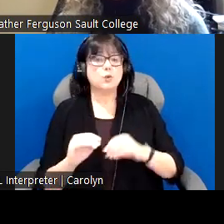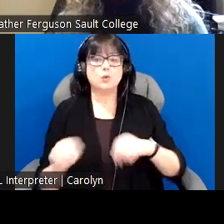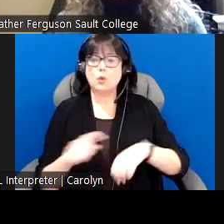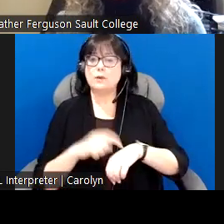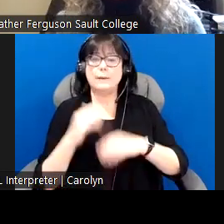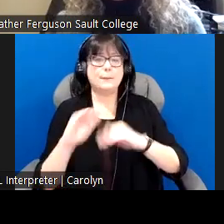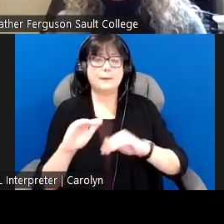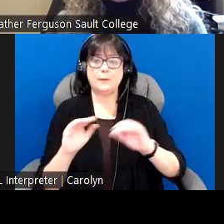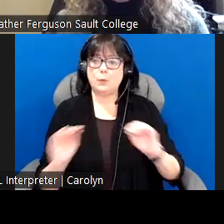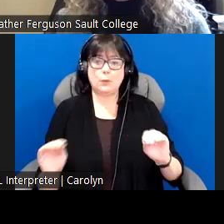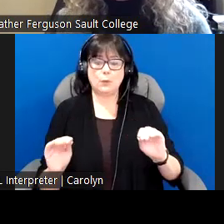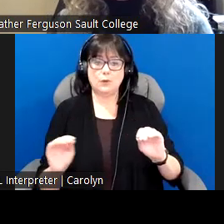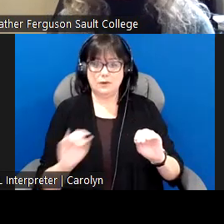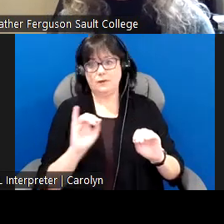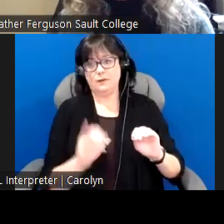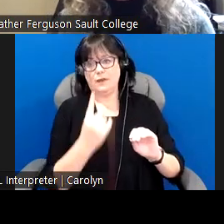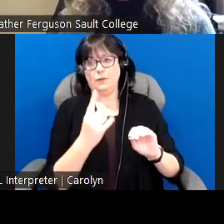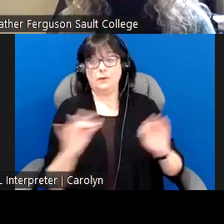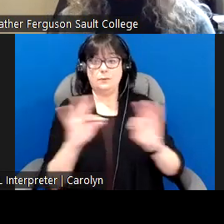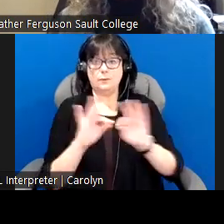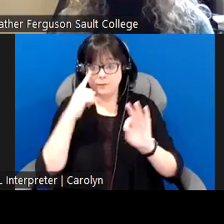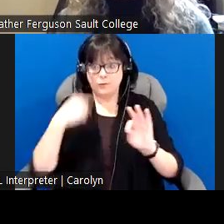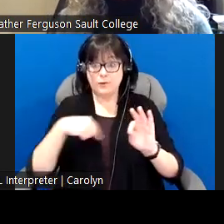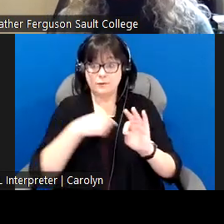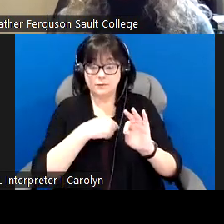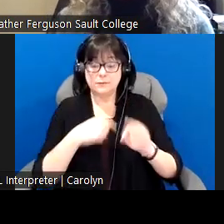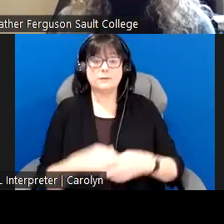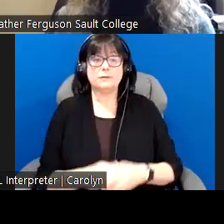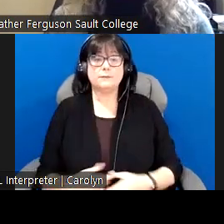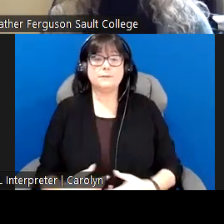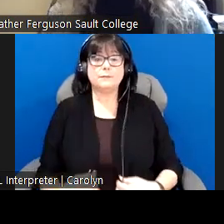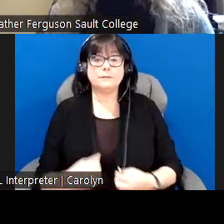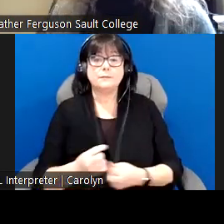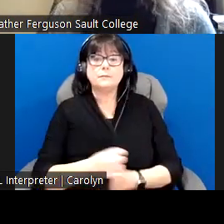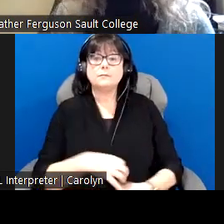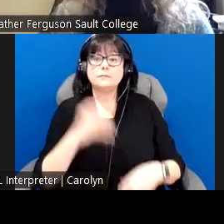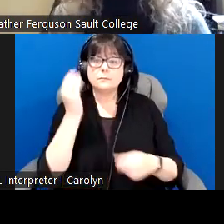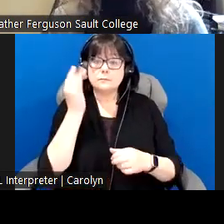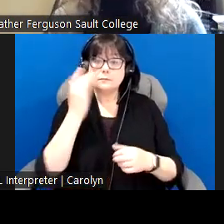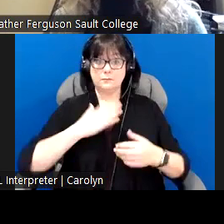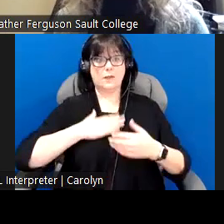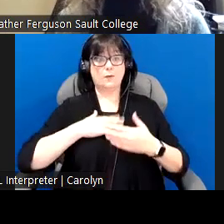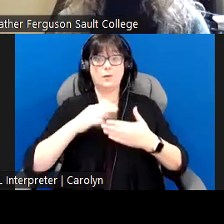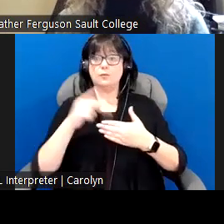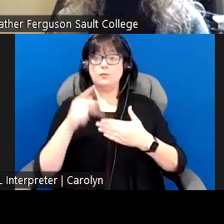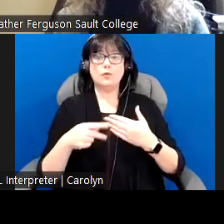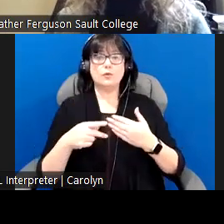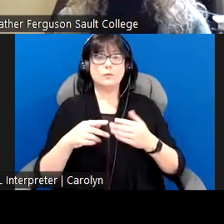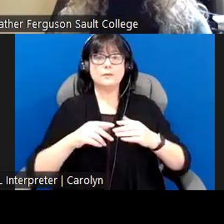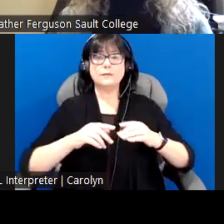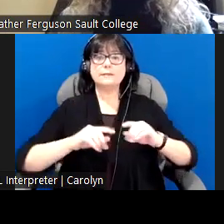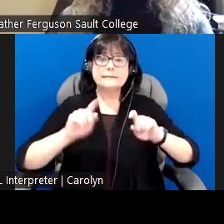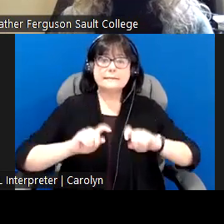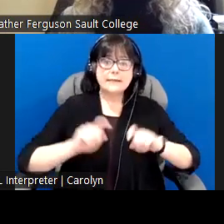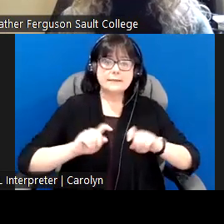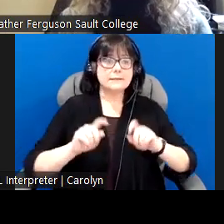very important to us because we don't do time testing in our program. So we wanted to make sure any